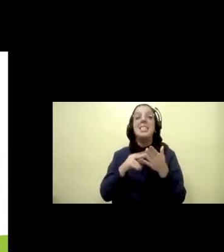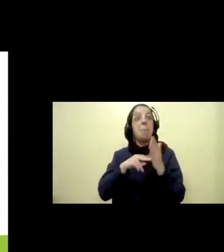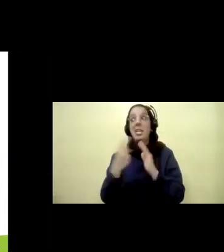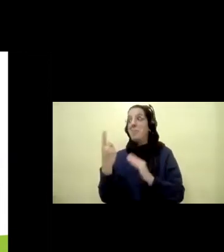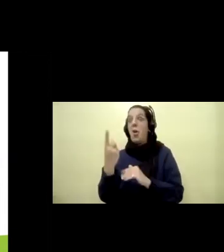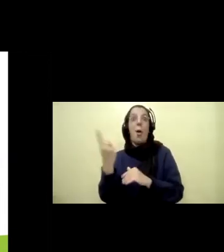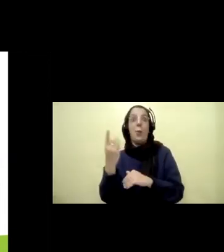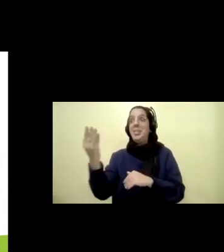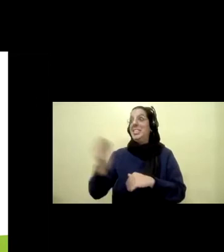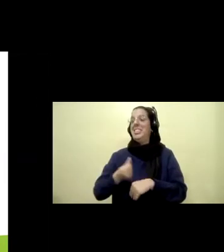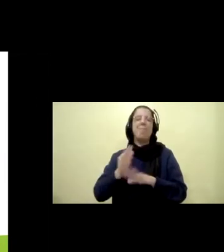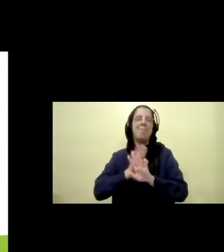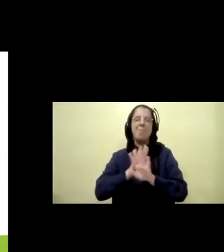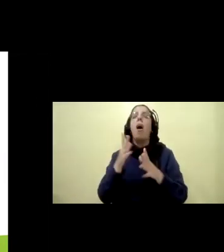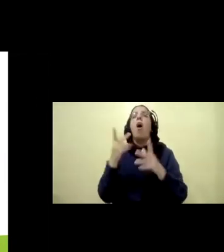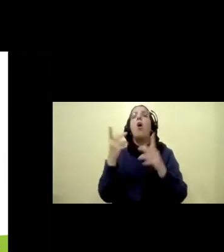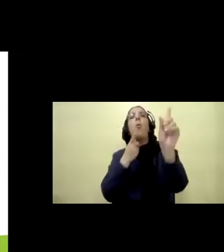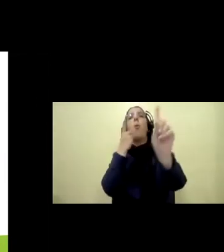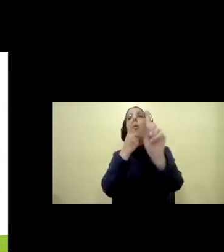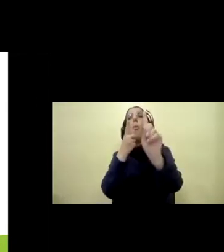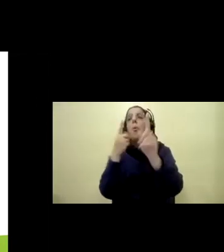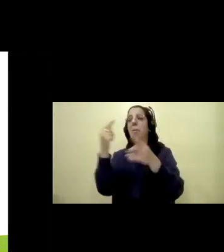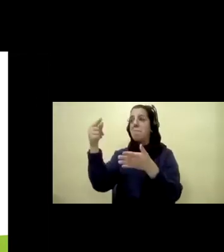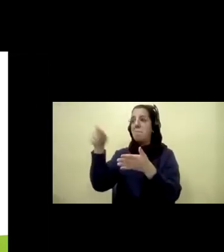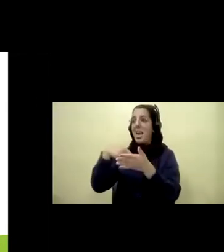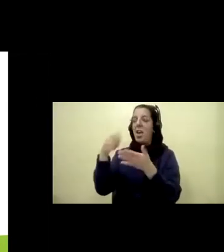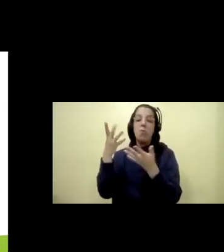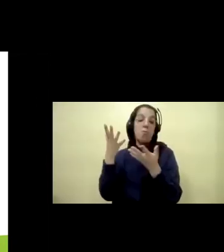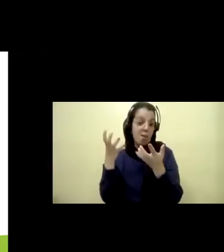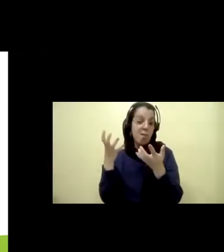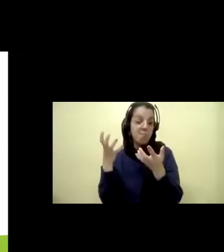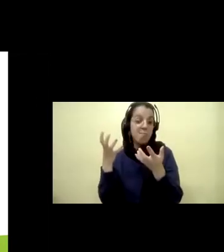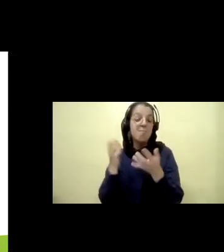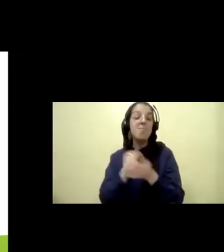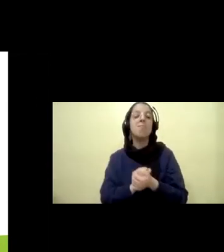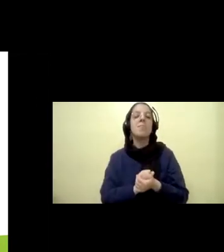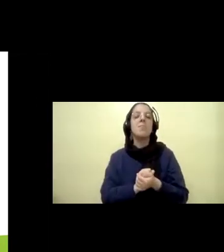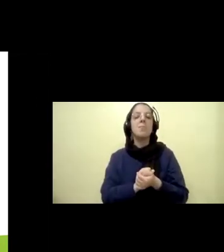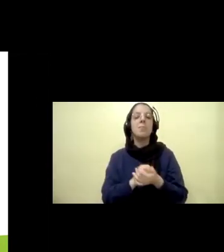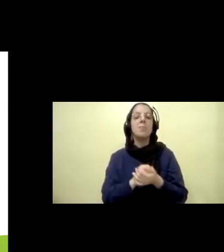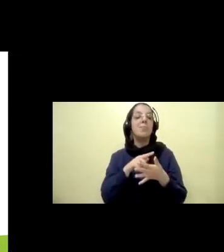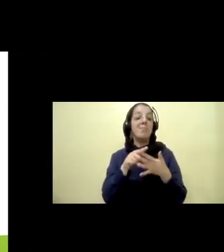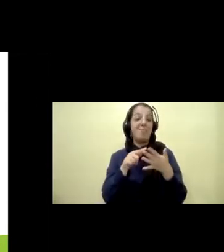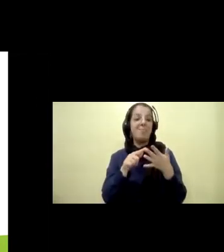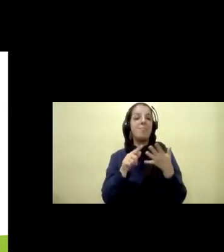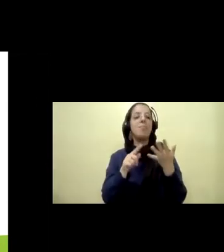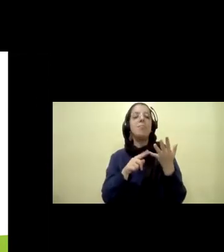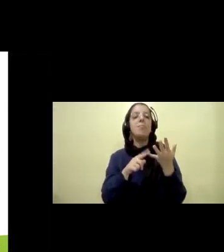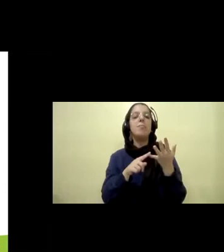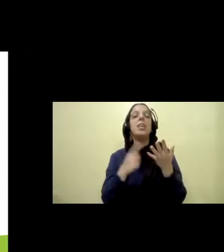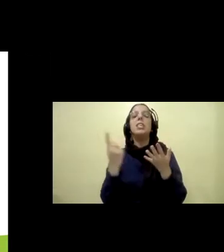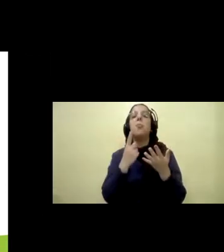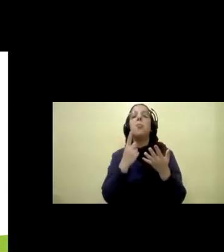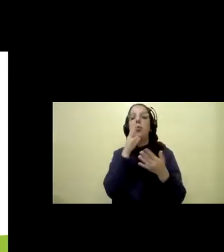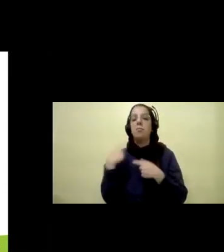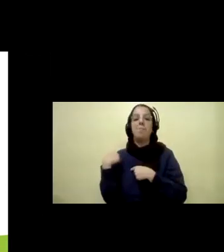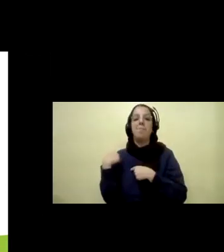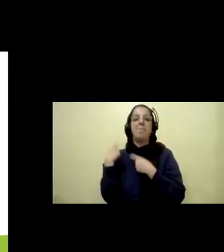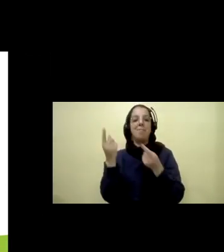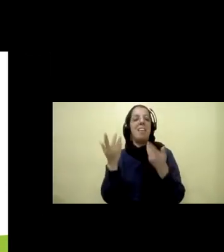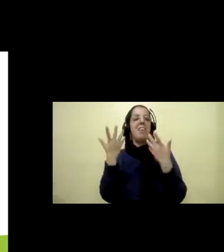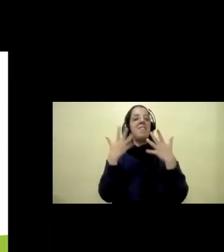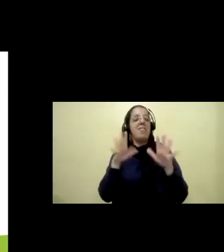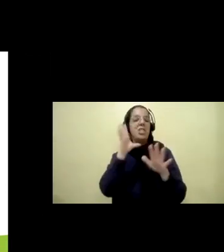intending to be paid, and you ideally would like to be paid for your work. And somebody who has a history of either